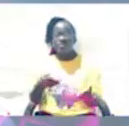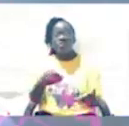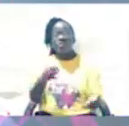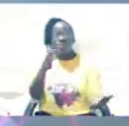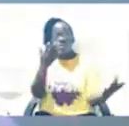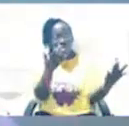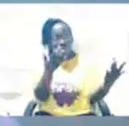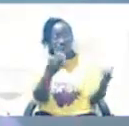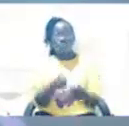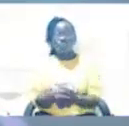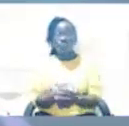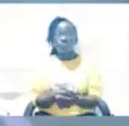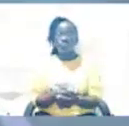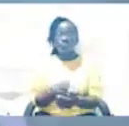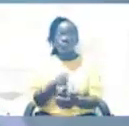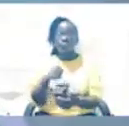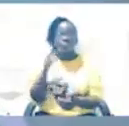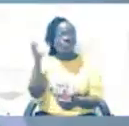Amen.